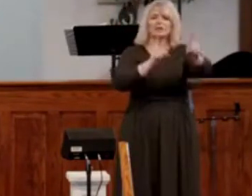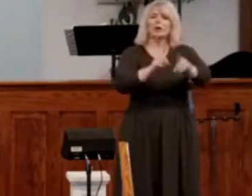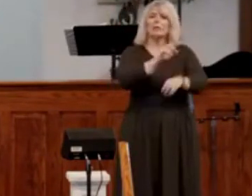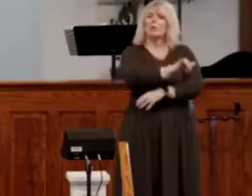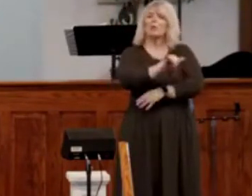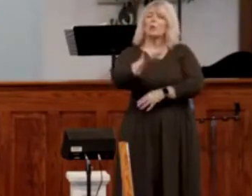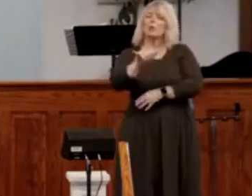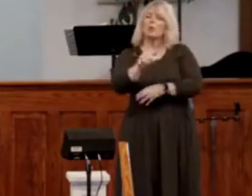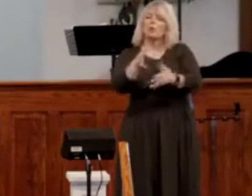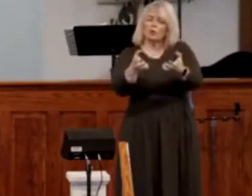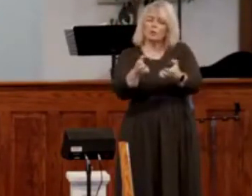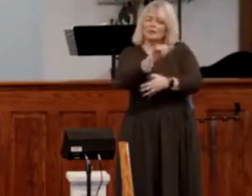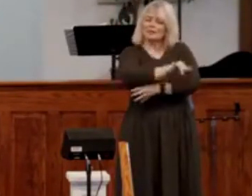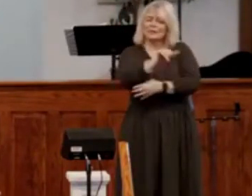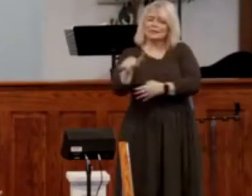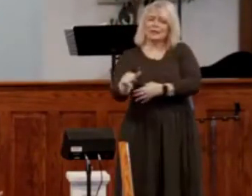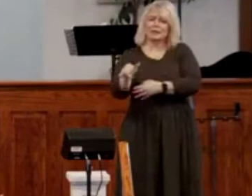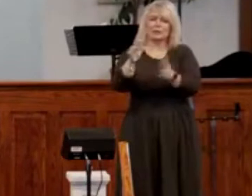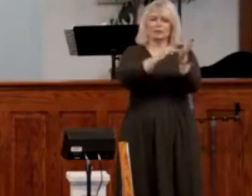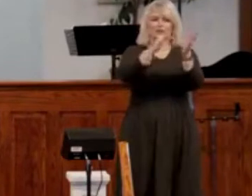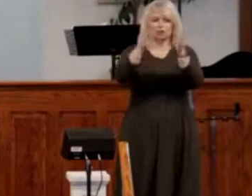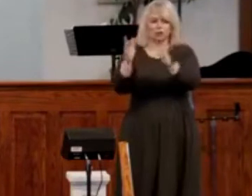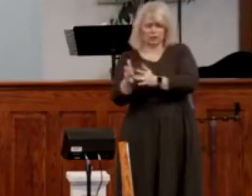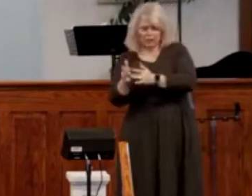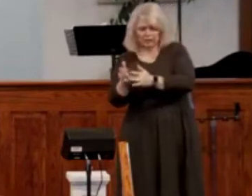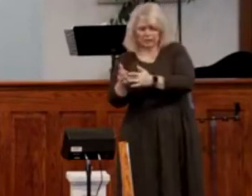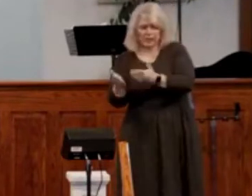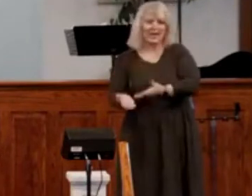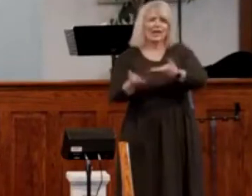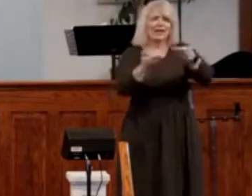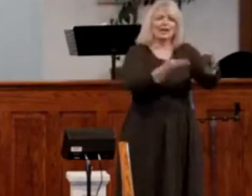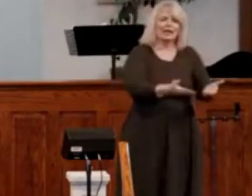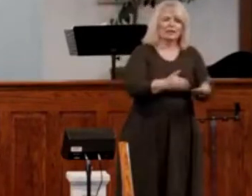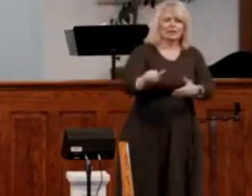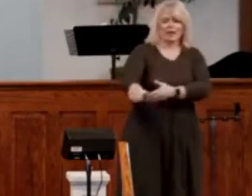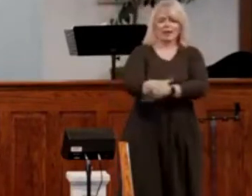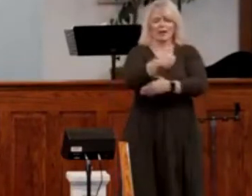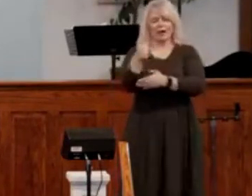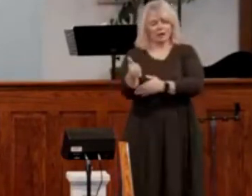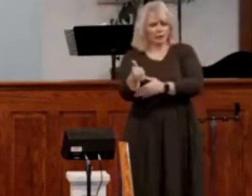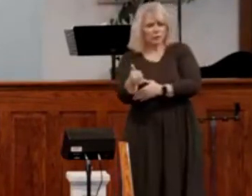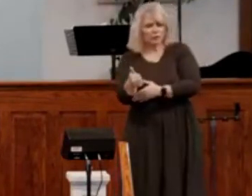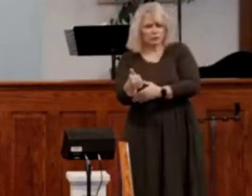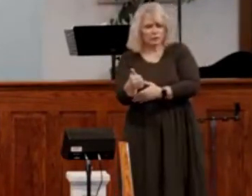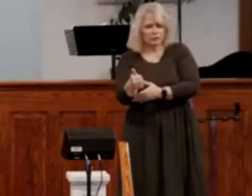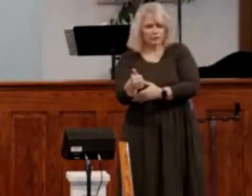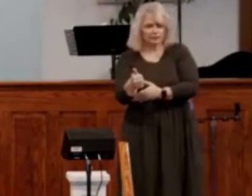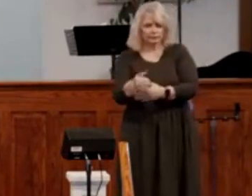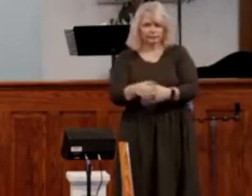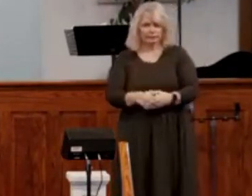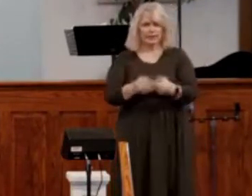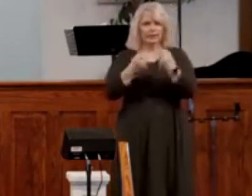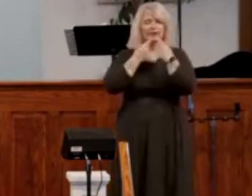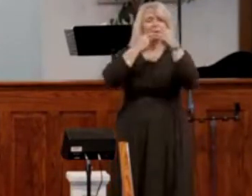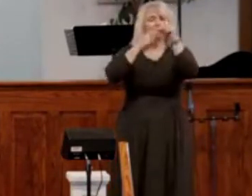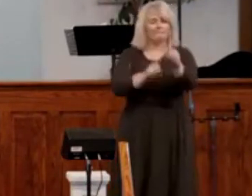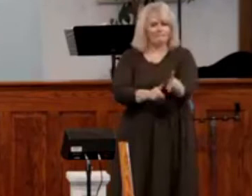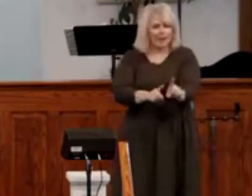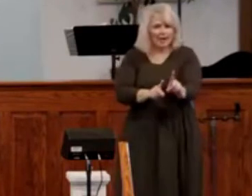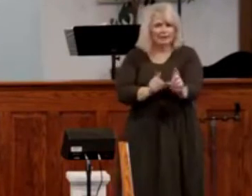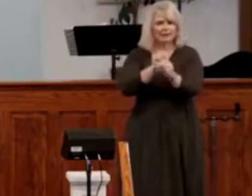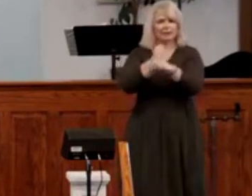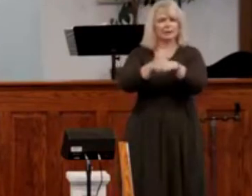then he wanted to pass his tradition on to others who would then also become like his master. This is the command. The command is to